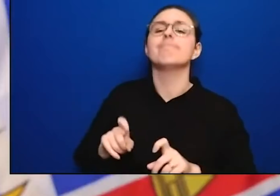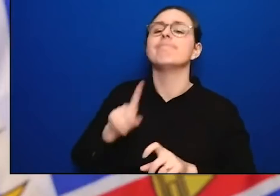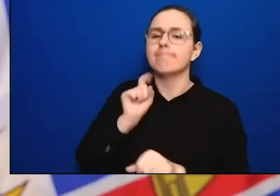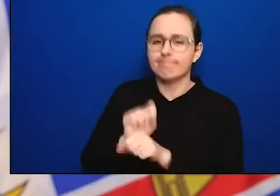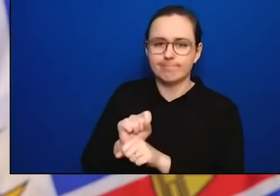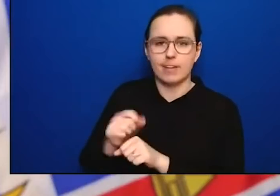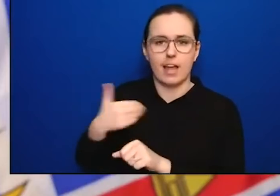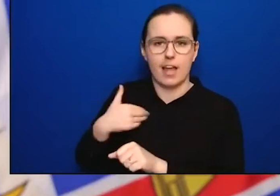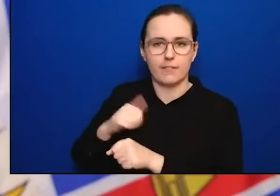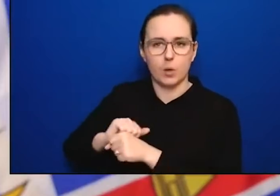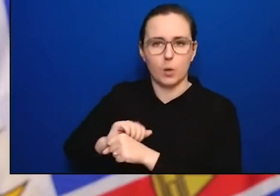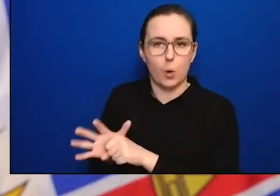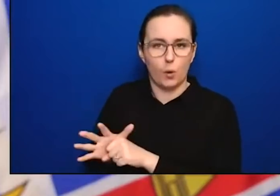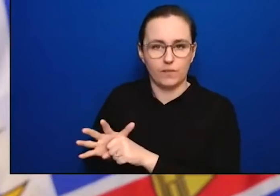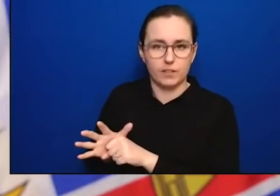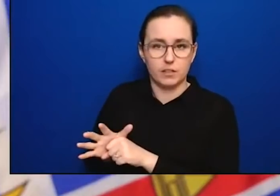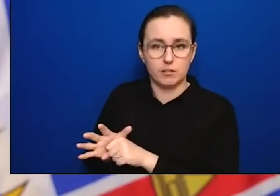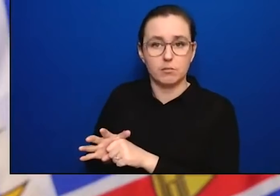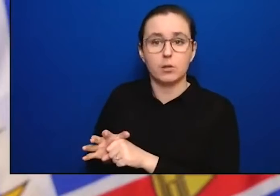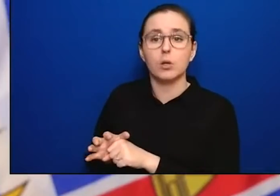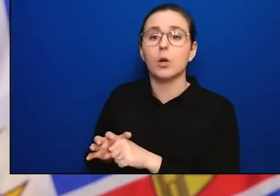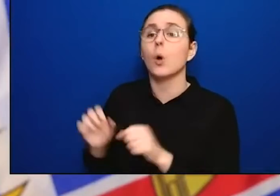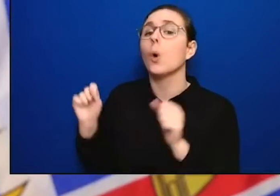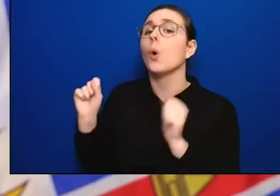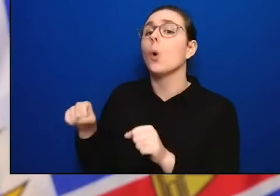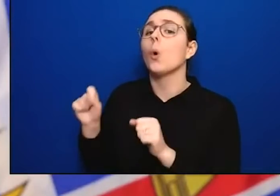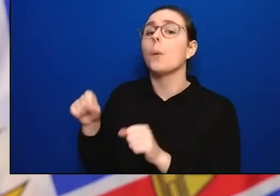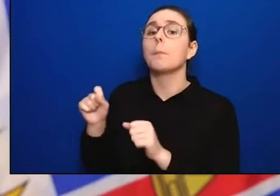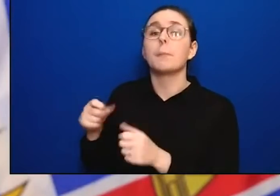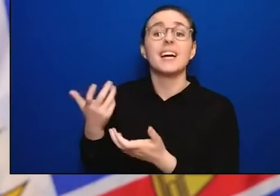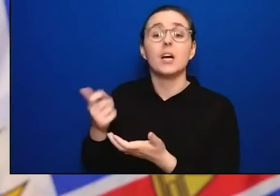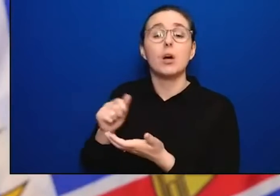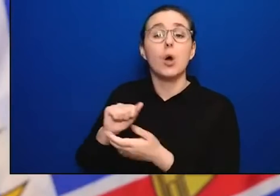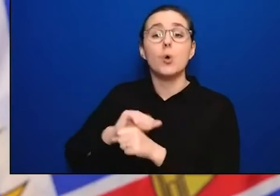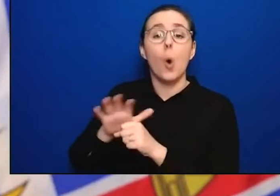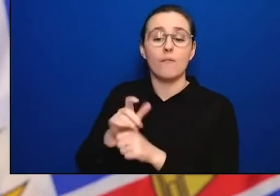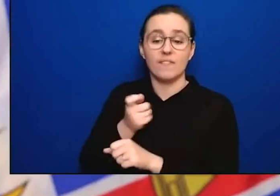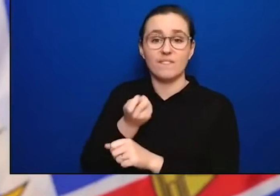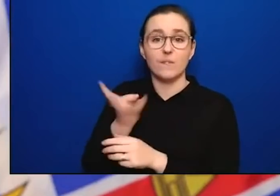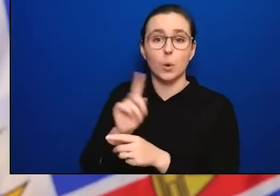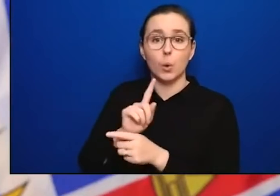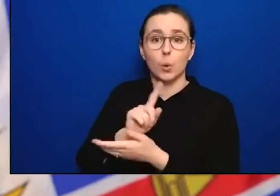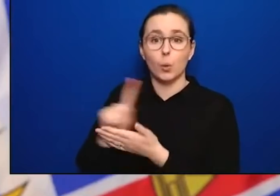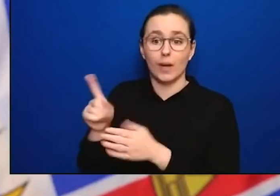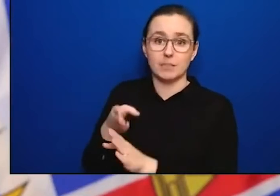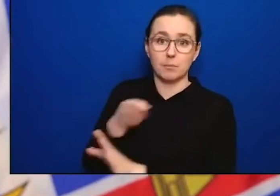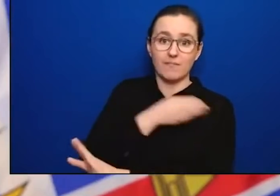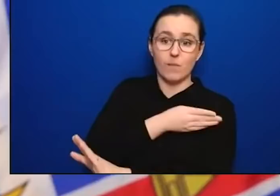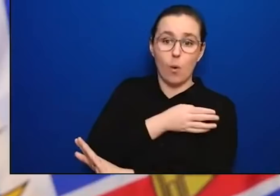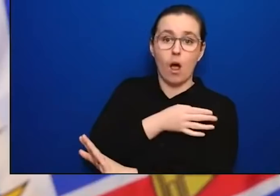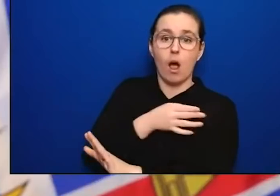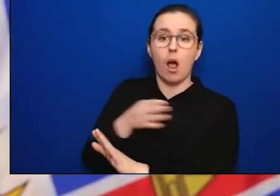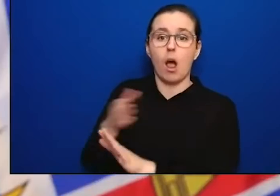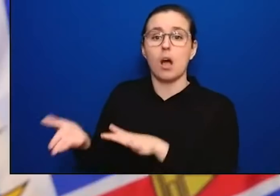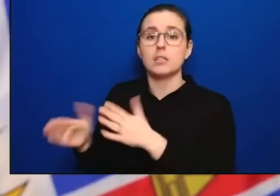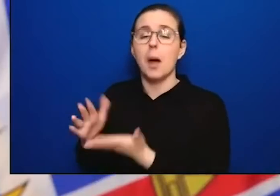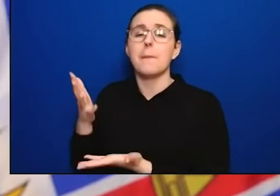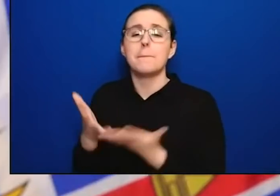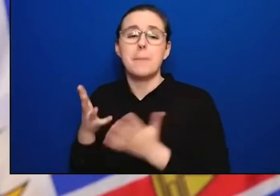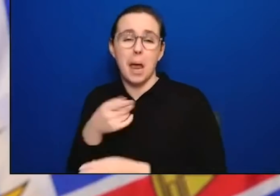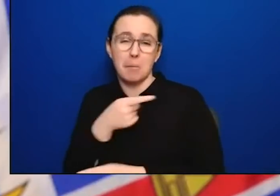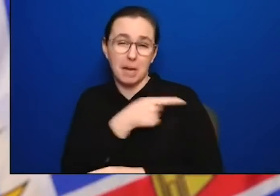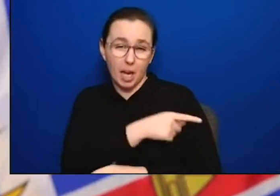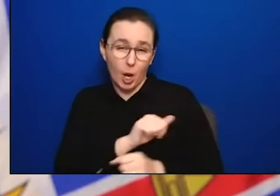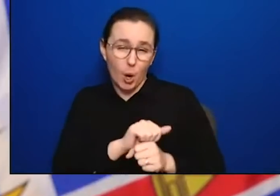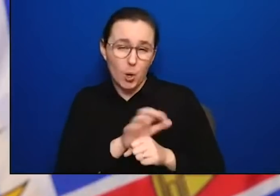mild illness. COVID probably had nothing to do with the reason they died, or very little to do with the reason they died in